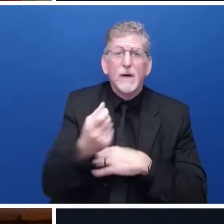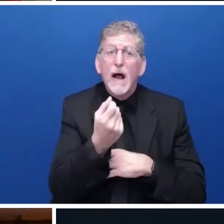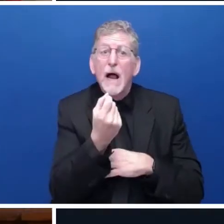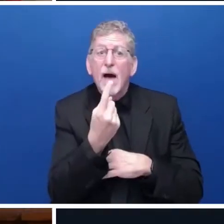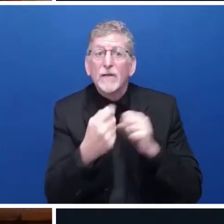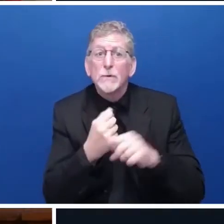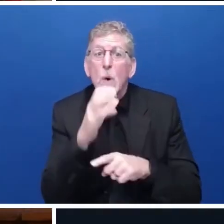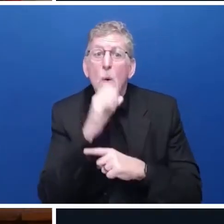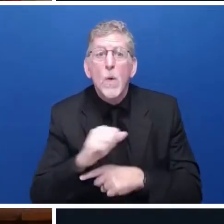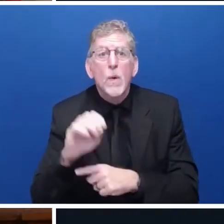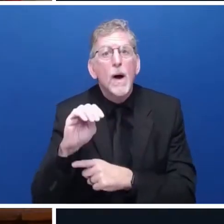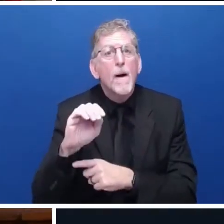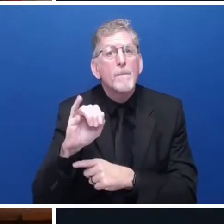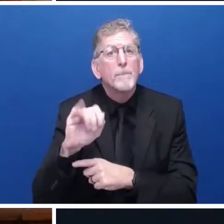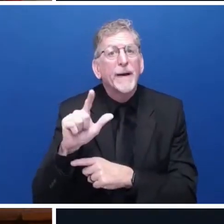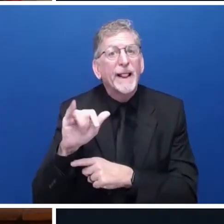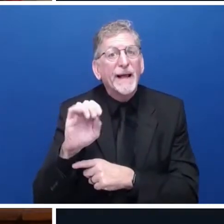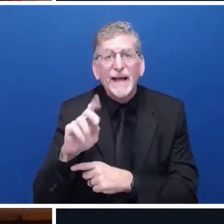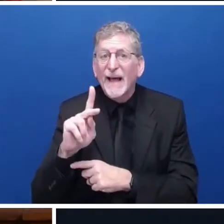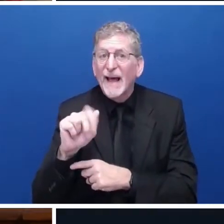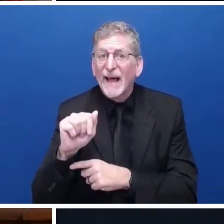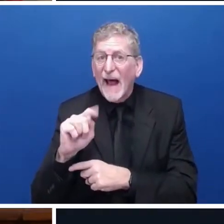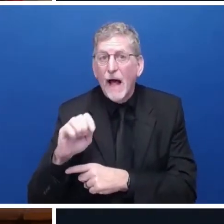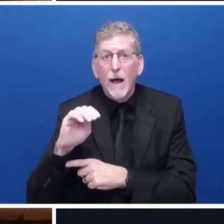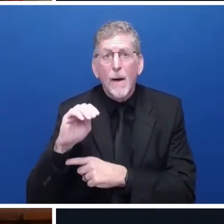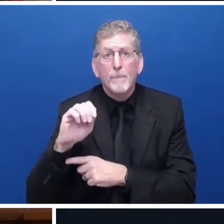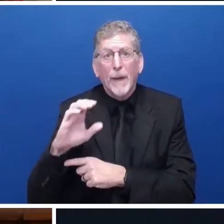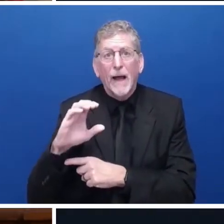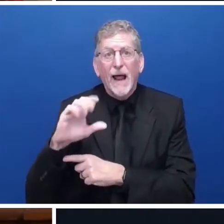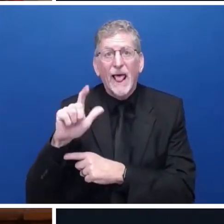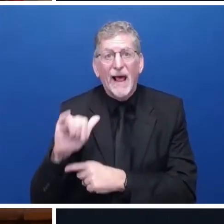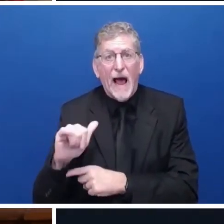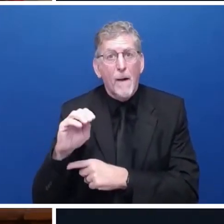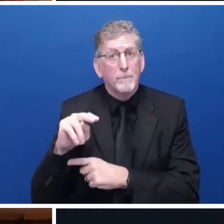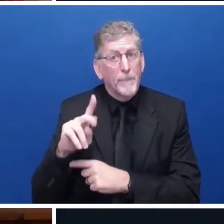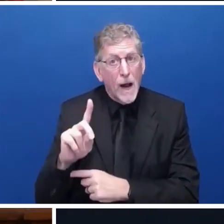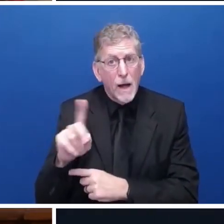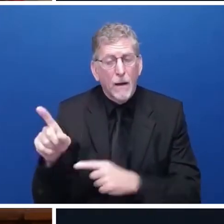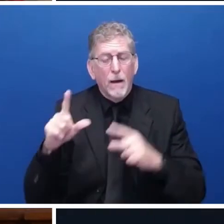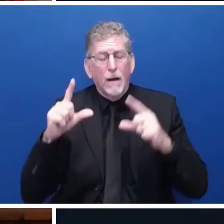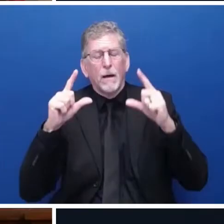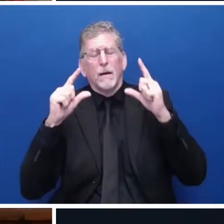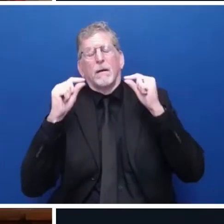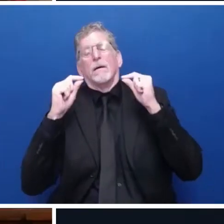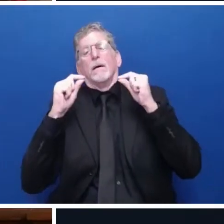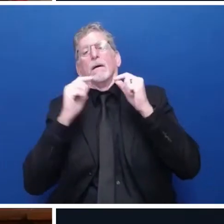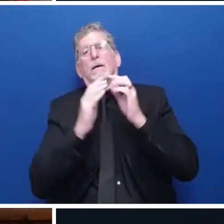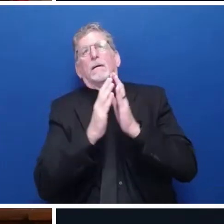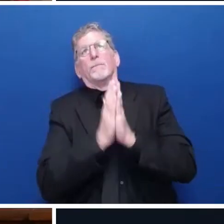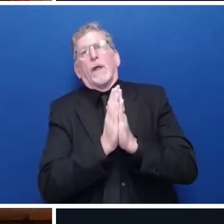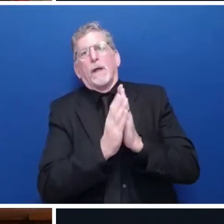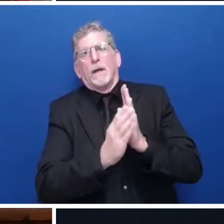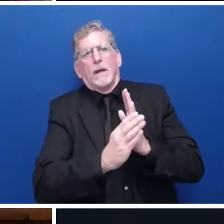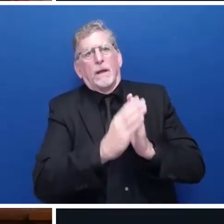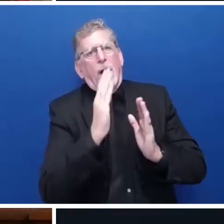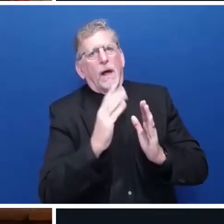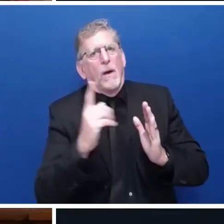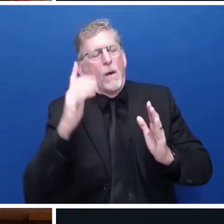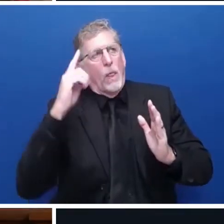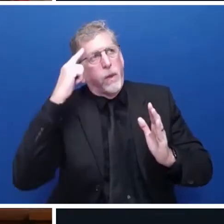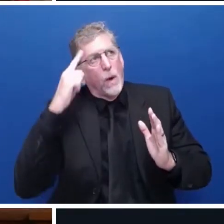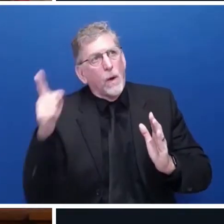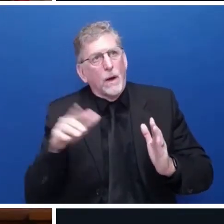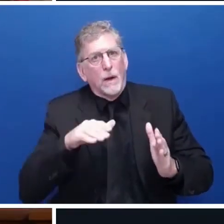prayed to God. She thought she was going to die. Those prayers were answered when Coast Guard rescue swimmer